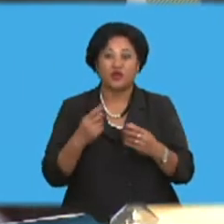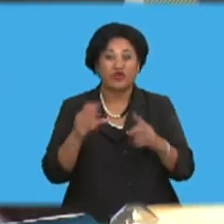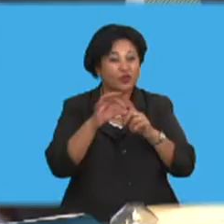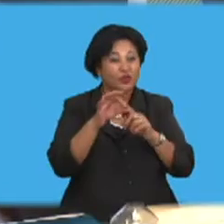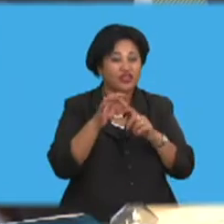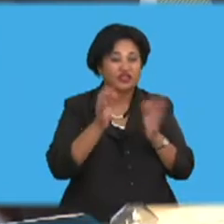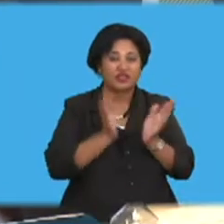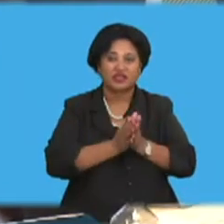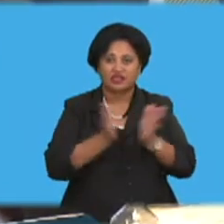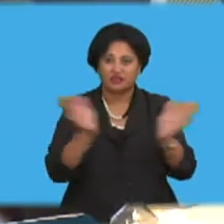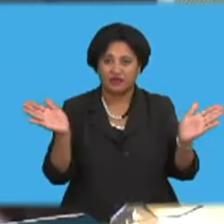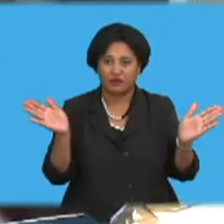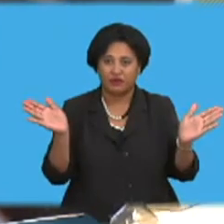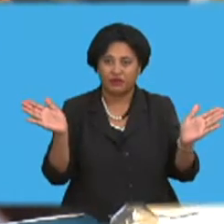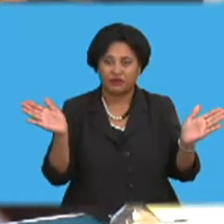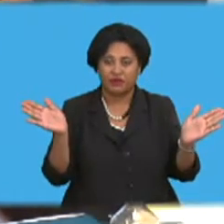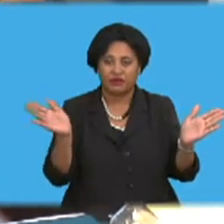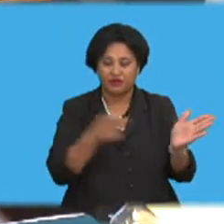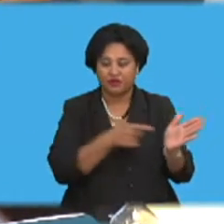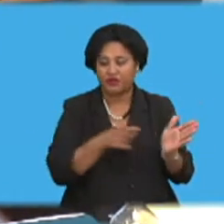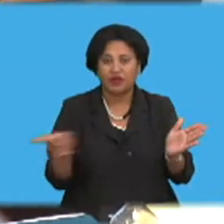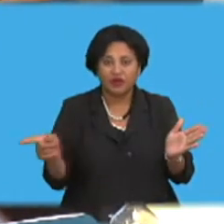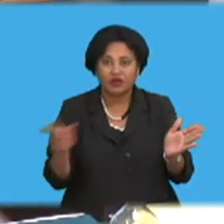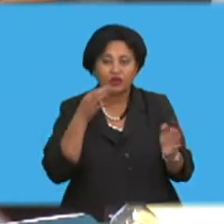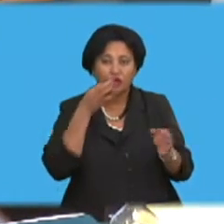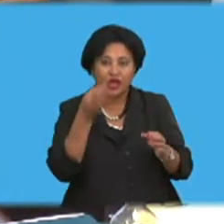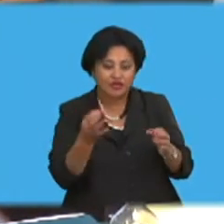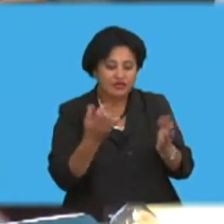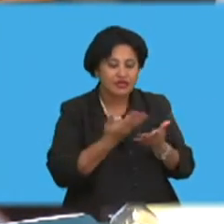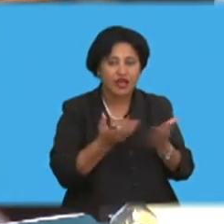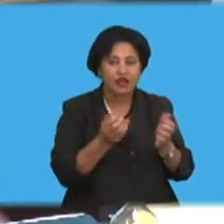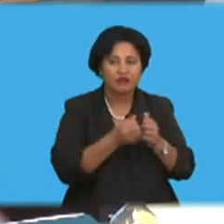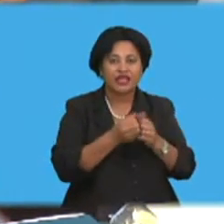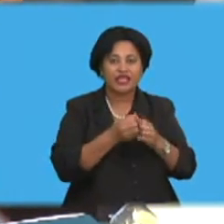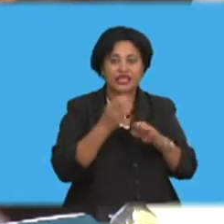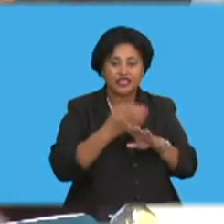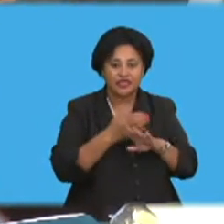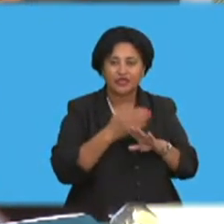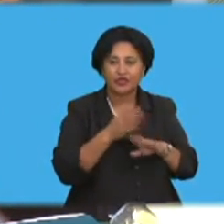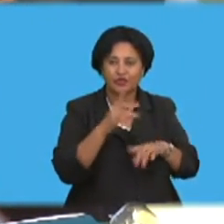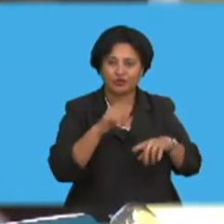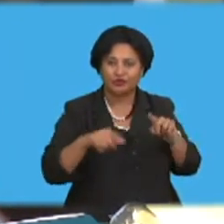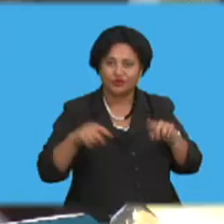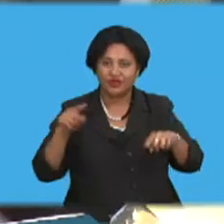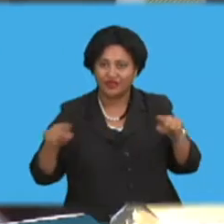it asks about how many new varieties that has been released by the Ministry